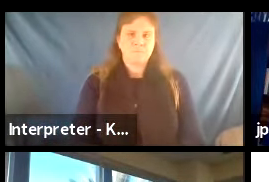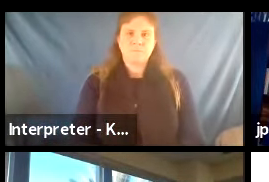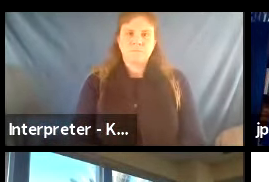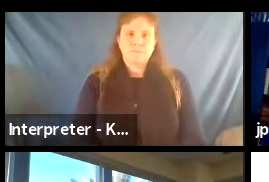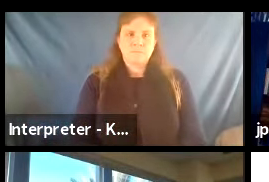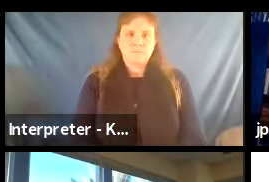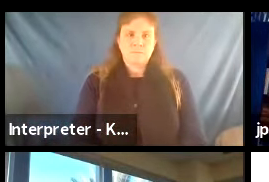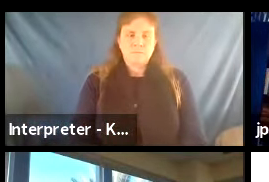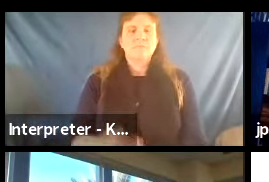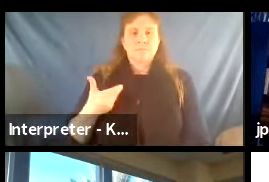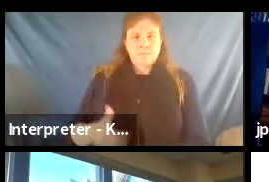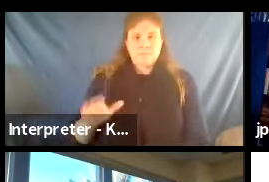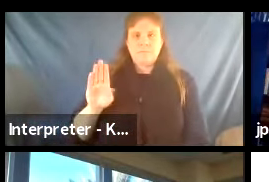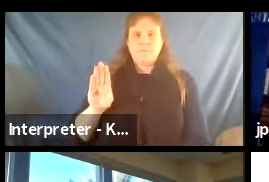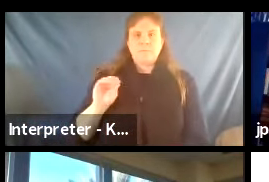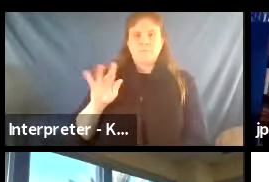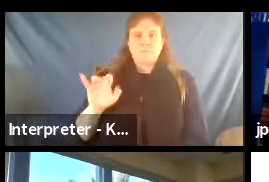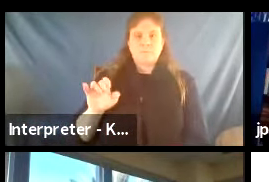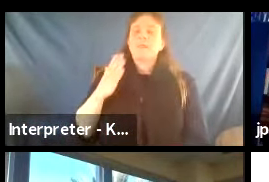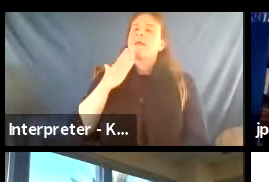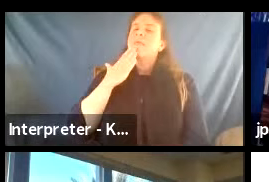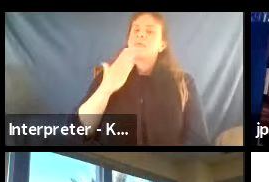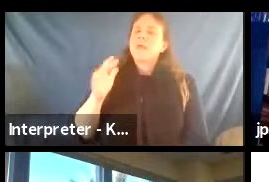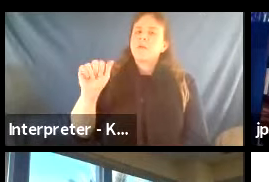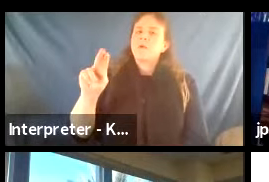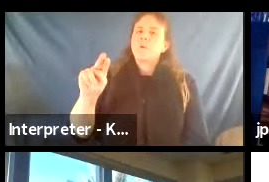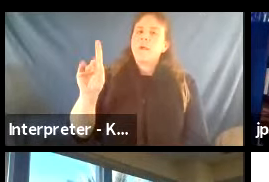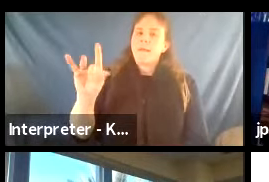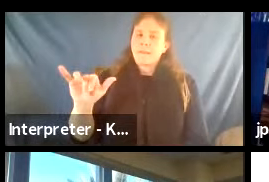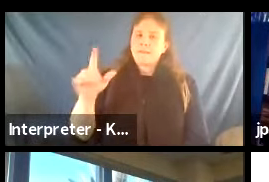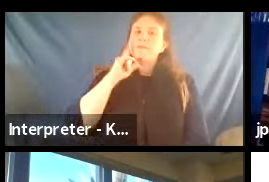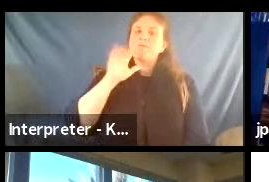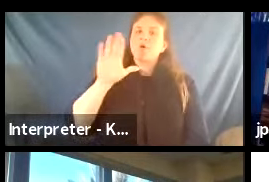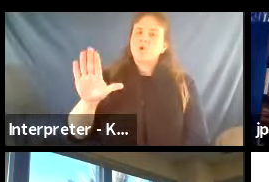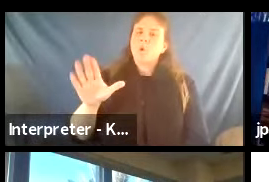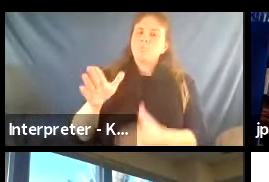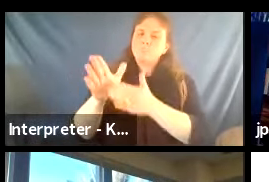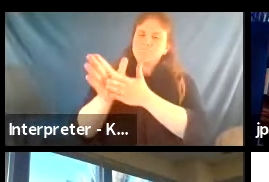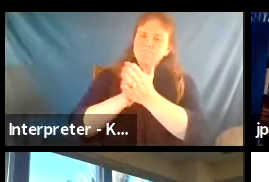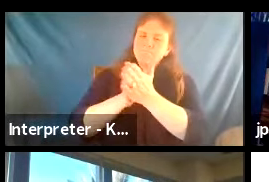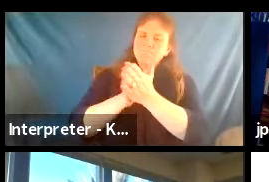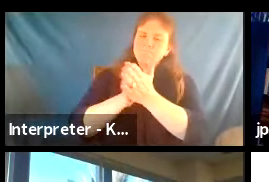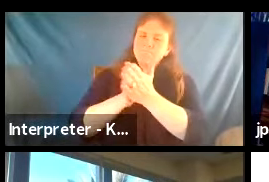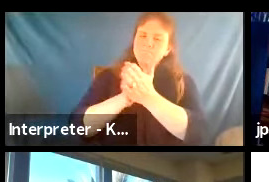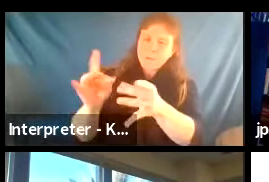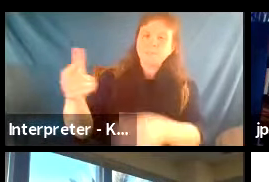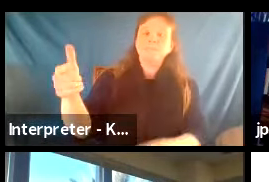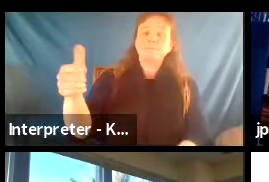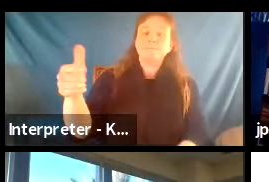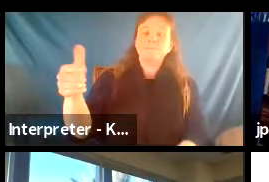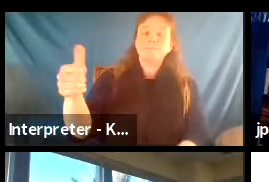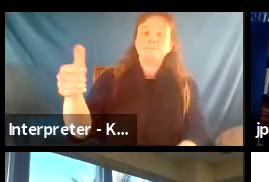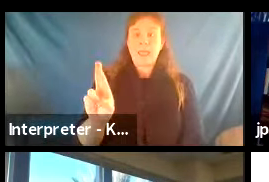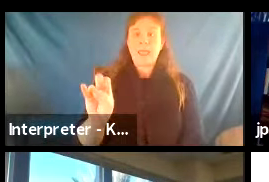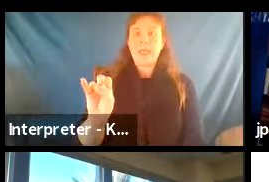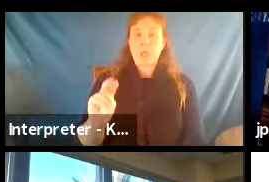Thank you, Andy, for that very passionate comment. Let's go on to Aaron.